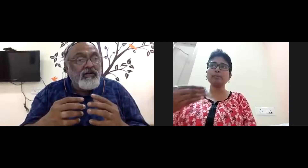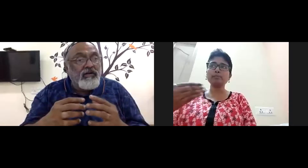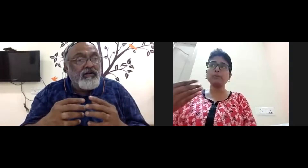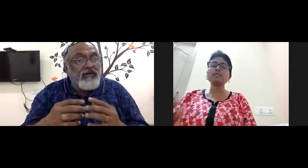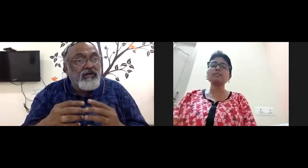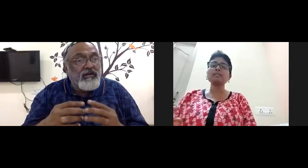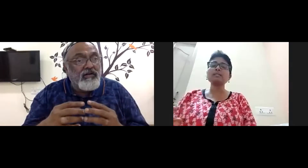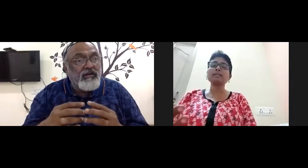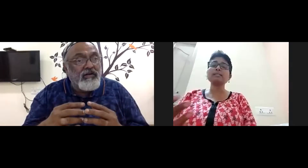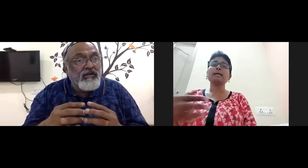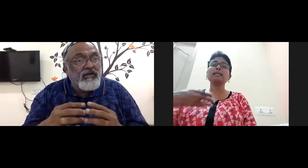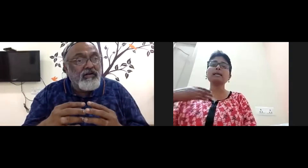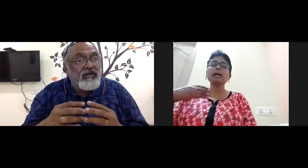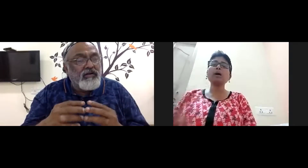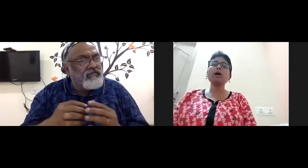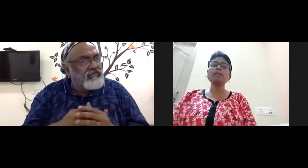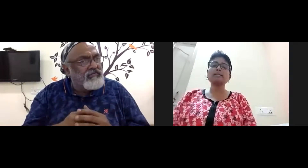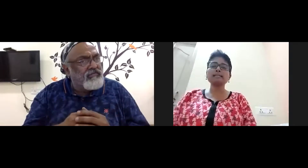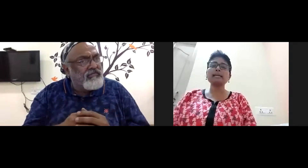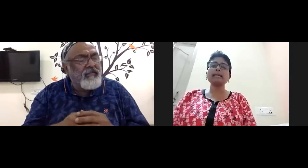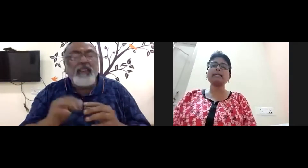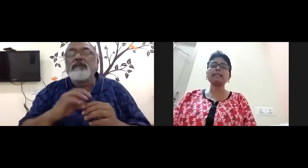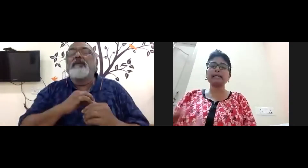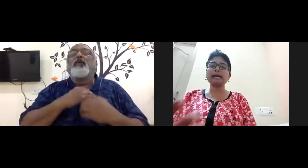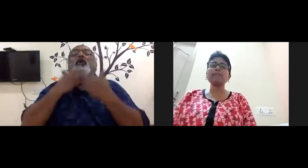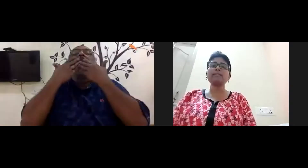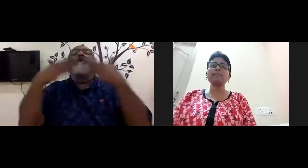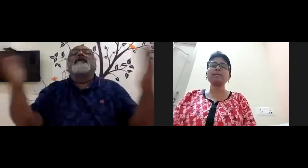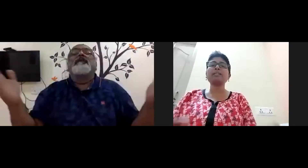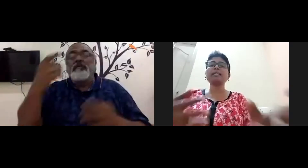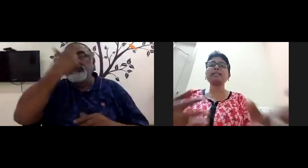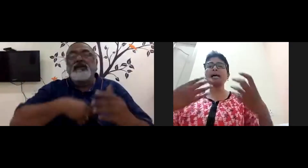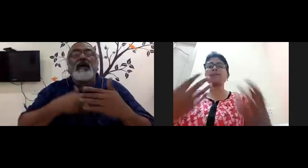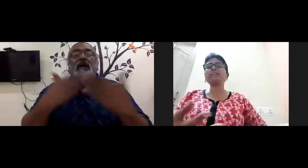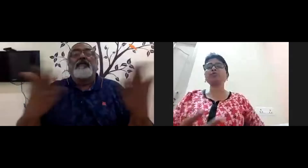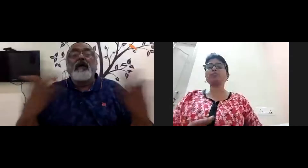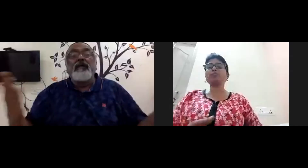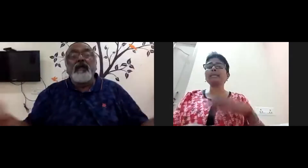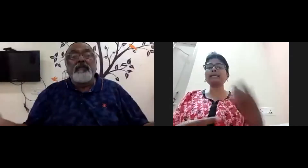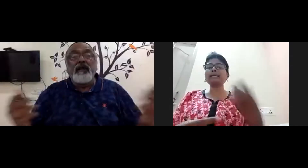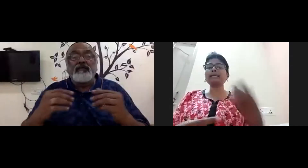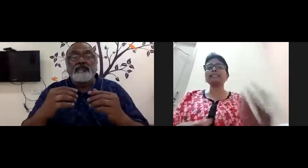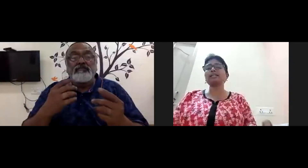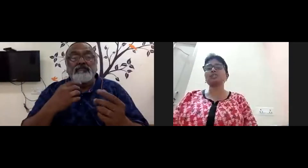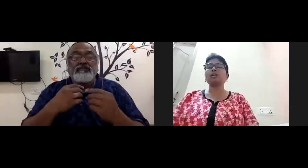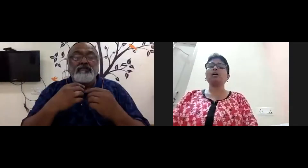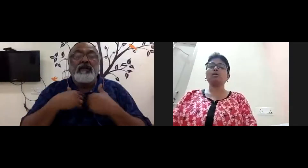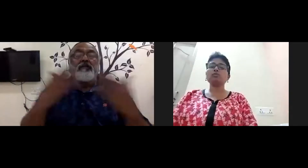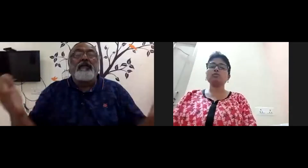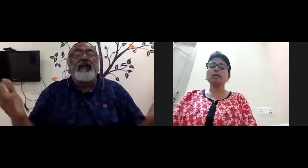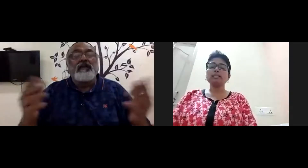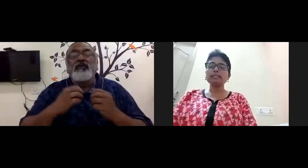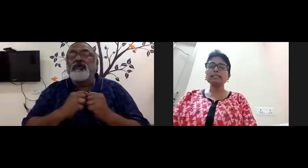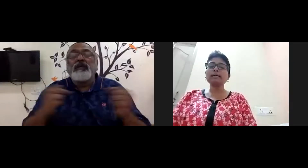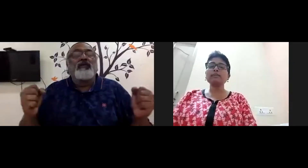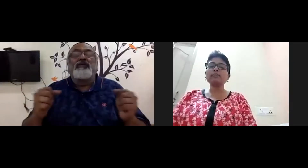their persons with disabilities come out and say that they have a disability or they have an issue without any hesitation.